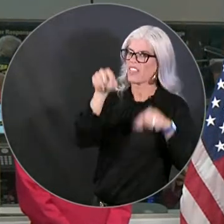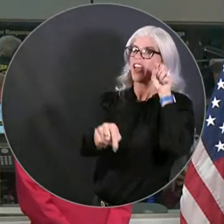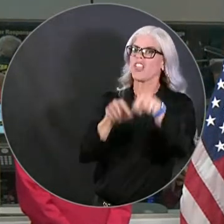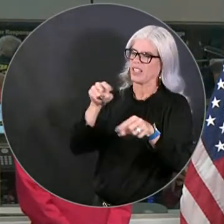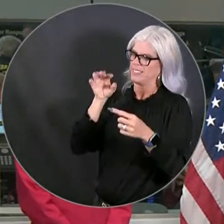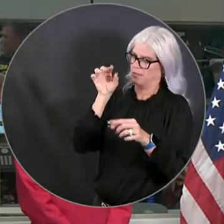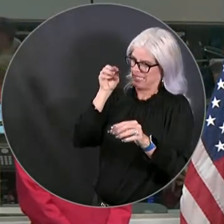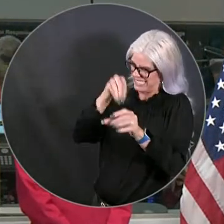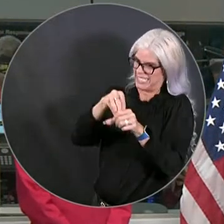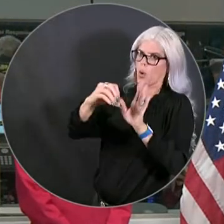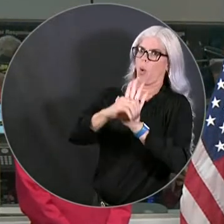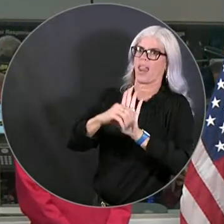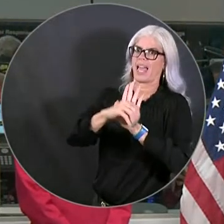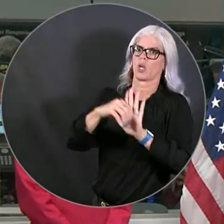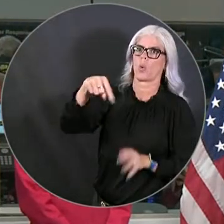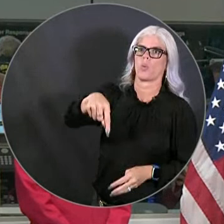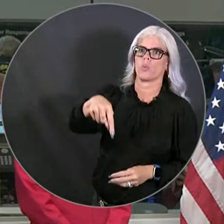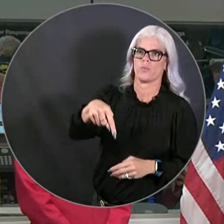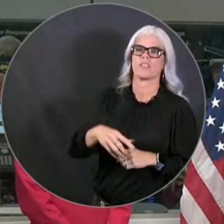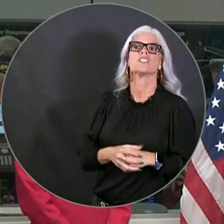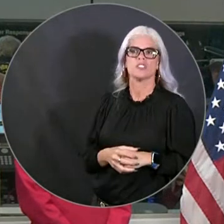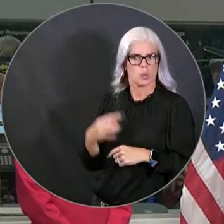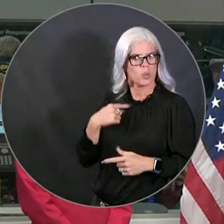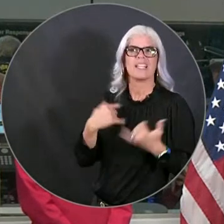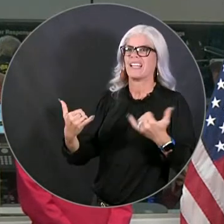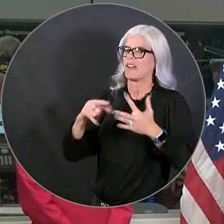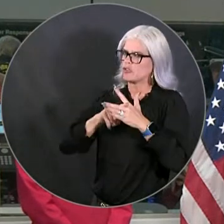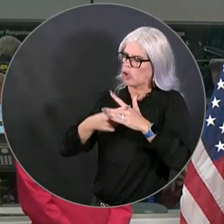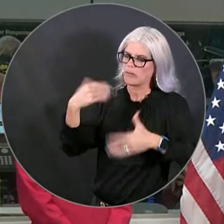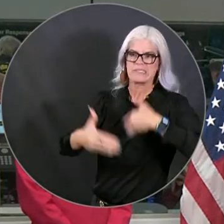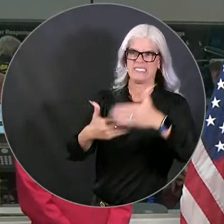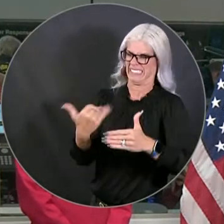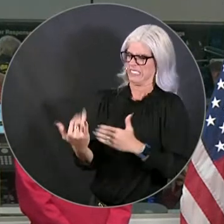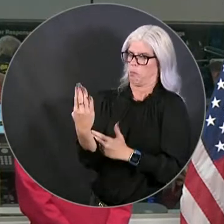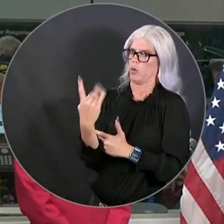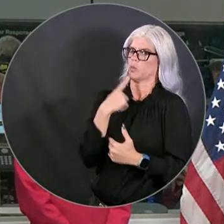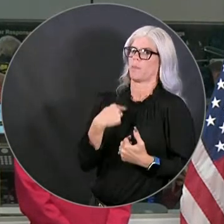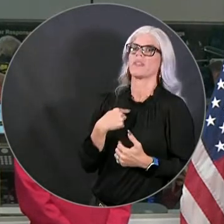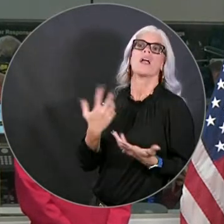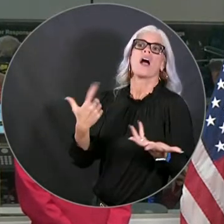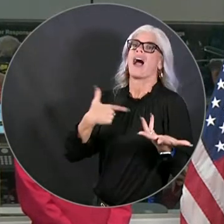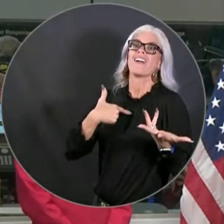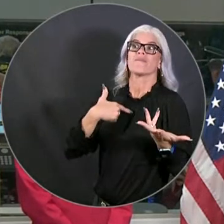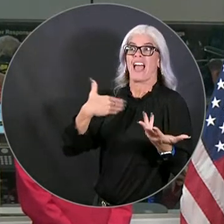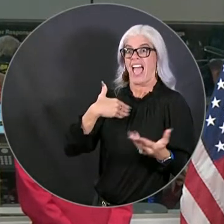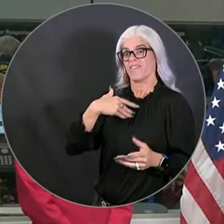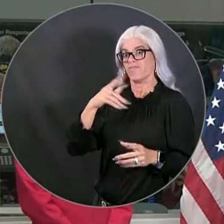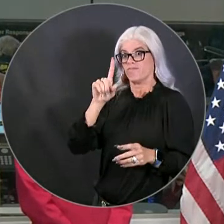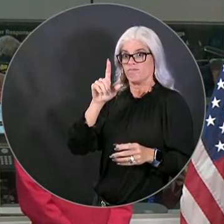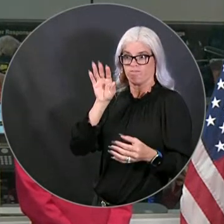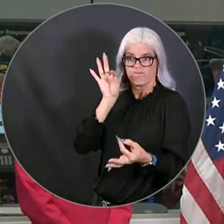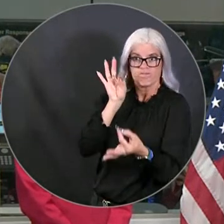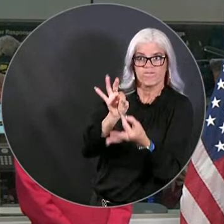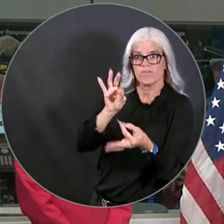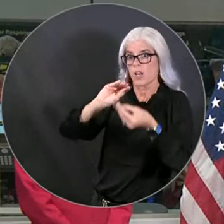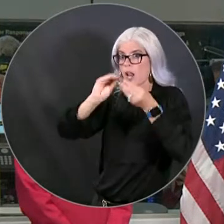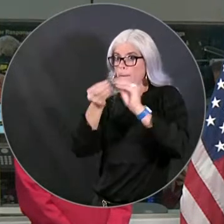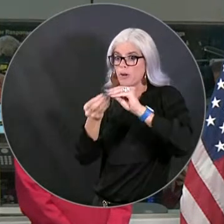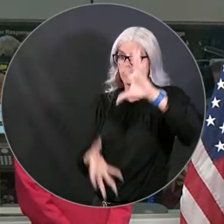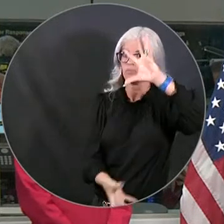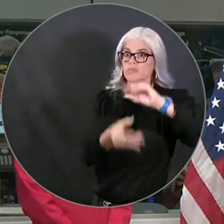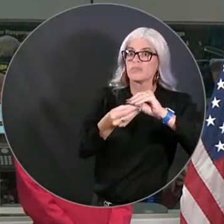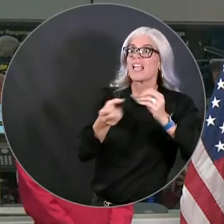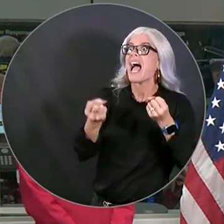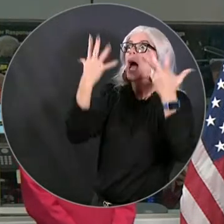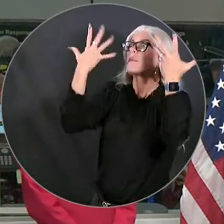elements, and they started moving into action this morning. I do not have a total number of potential saves that they have done, but